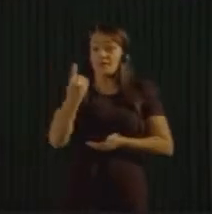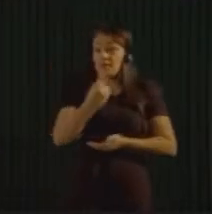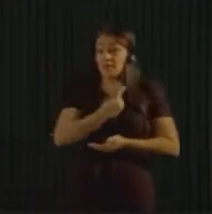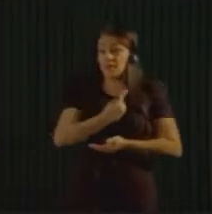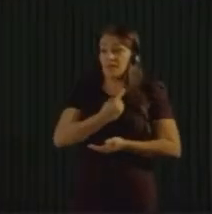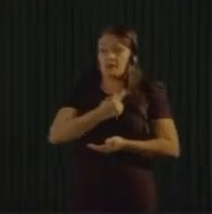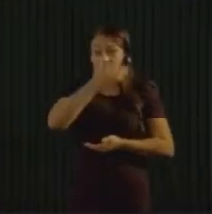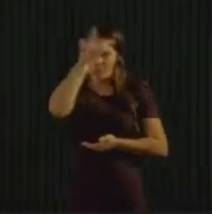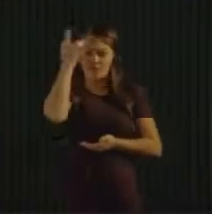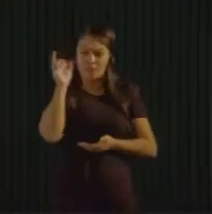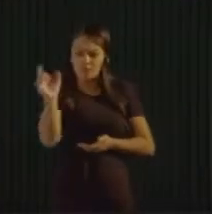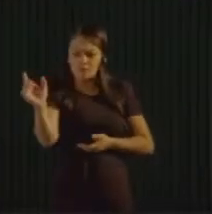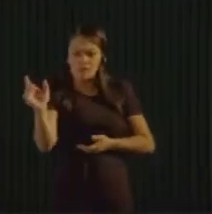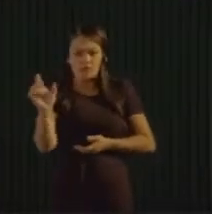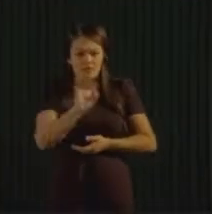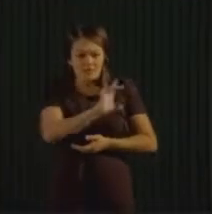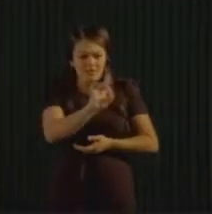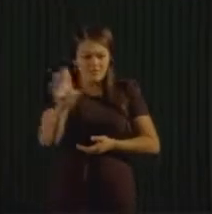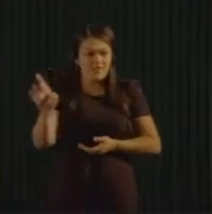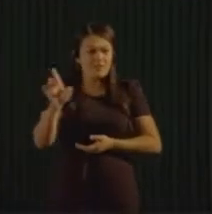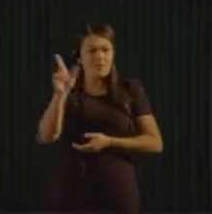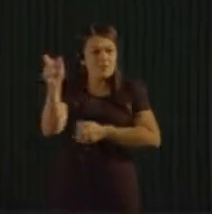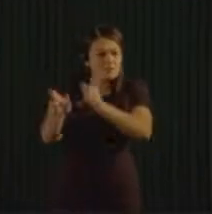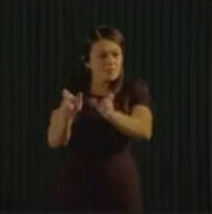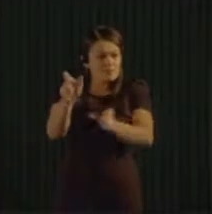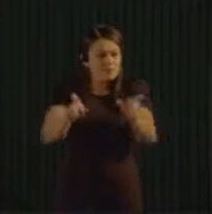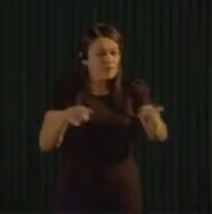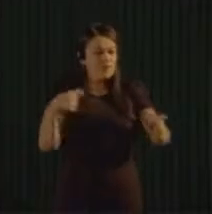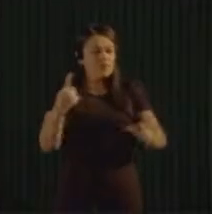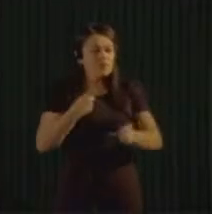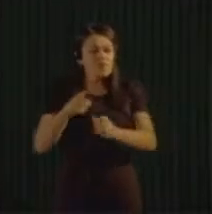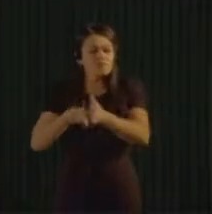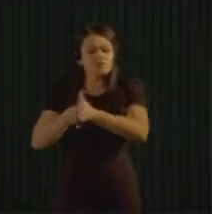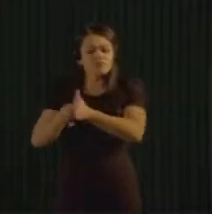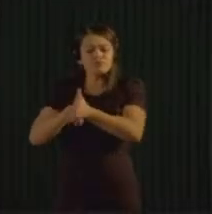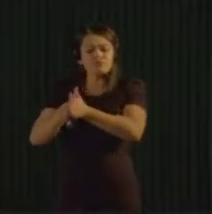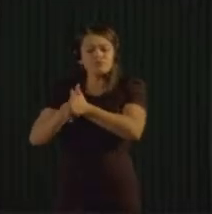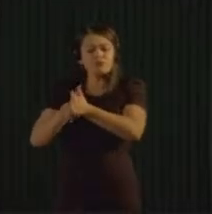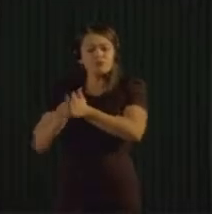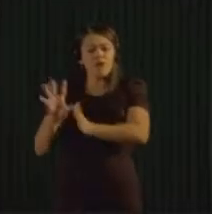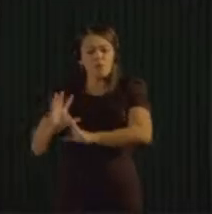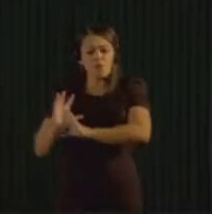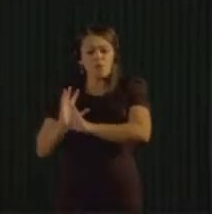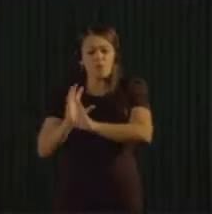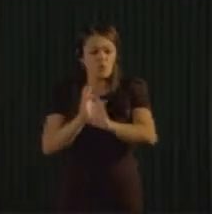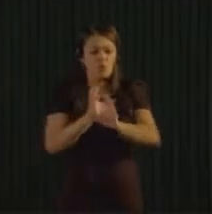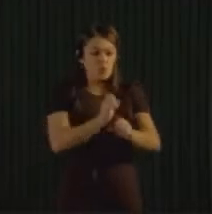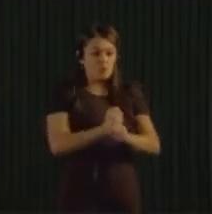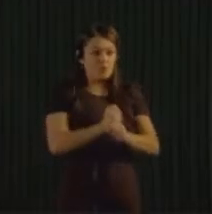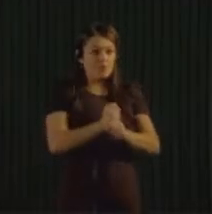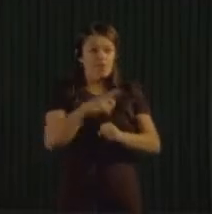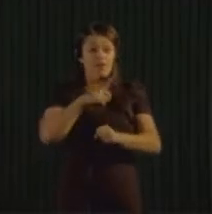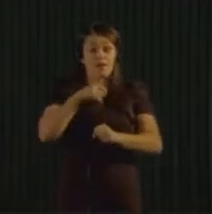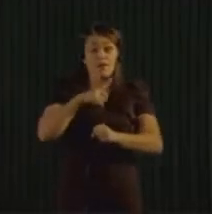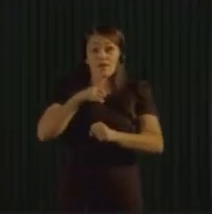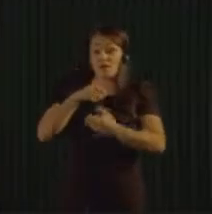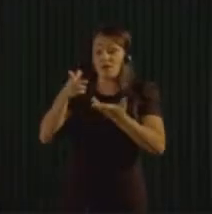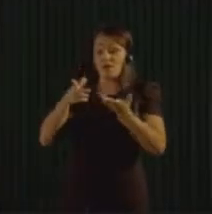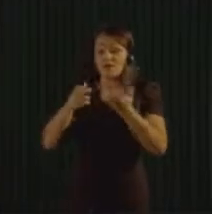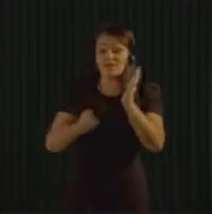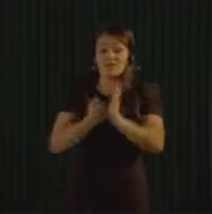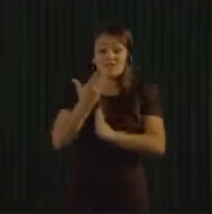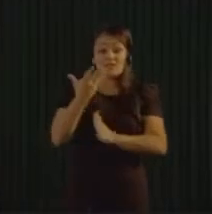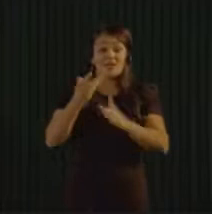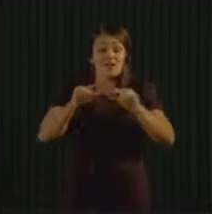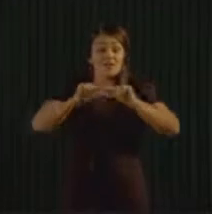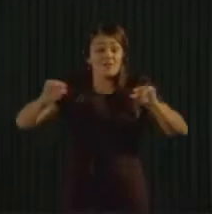that common sentences or the visions to also guide the new project that we come up with.